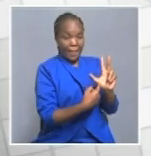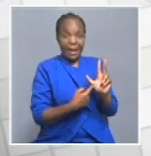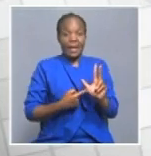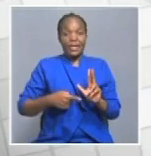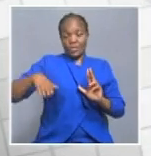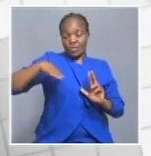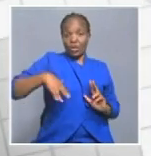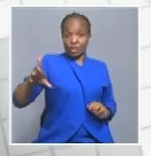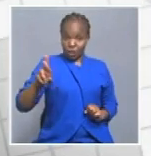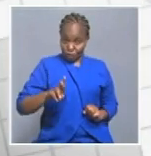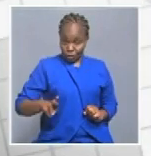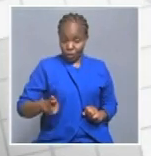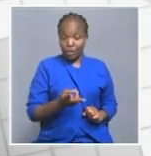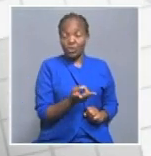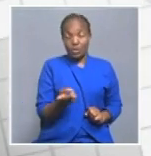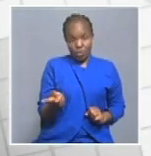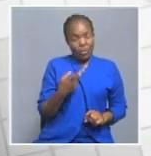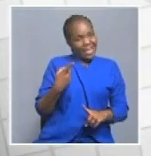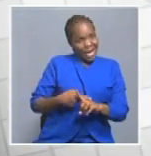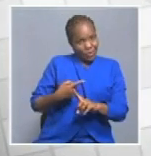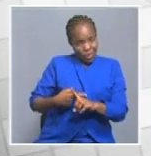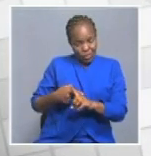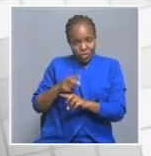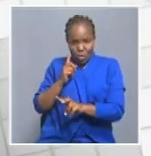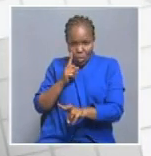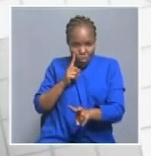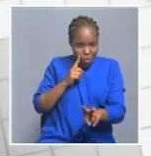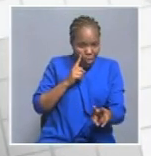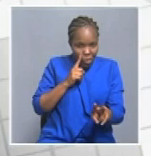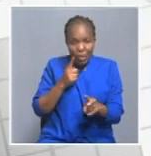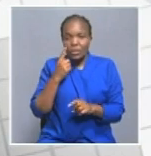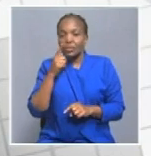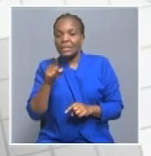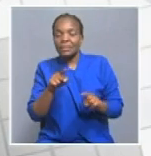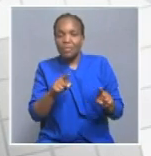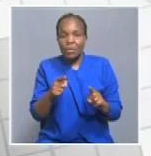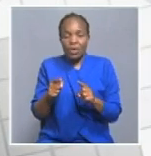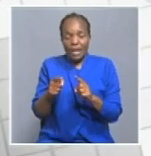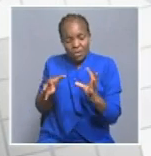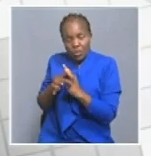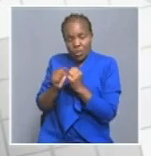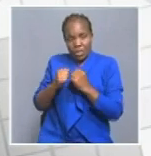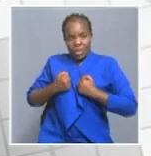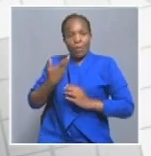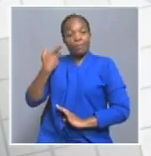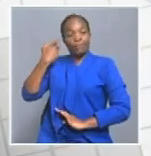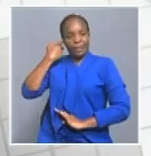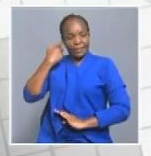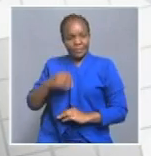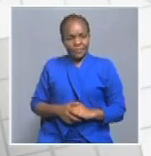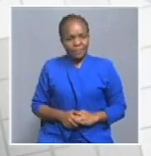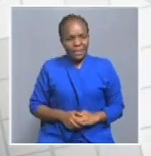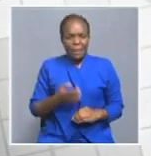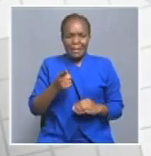governors. They always raise these issues with us as a ministry. But in